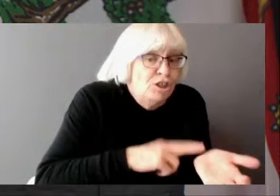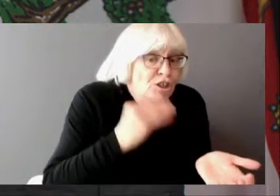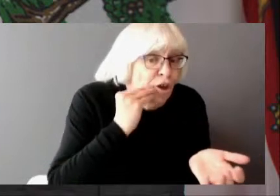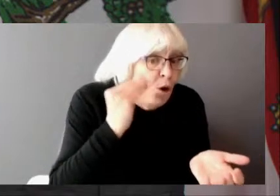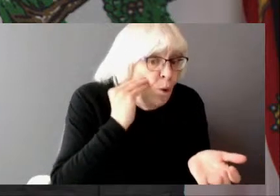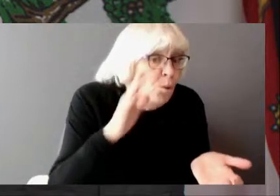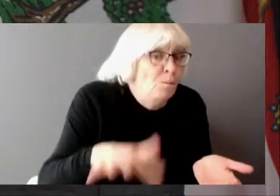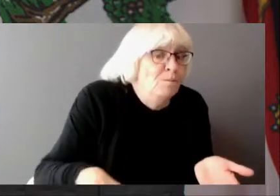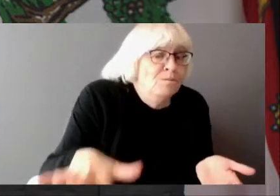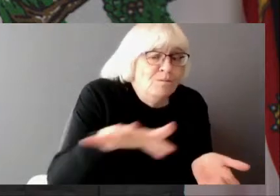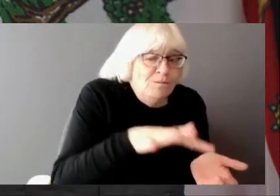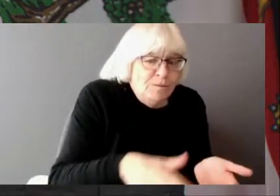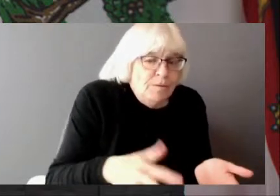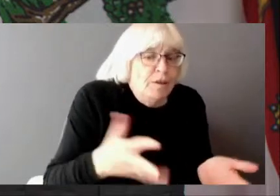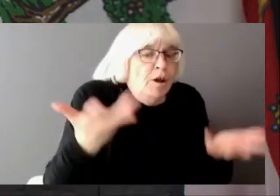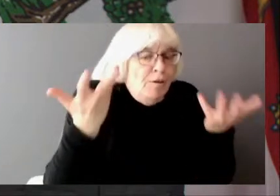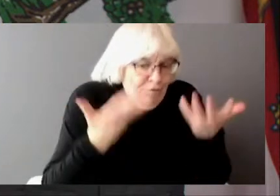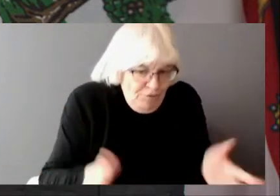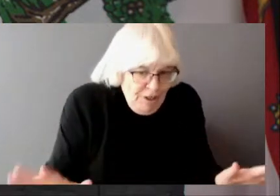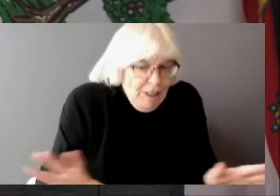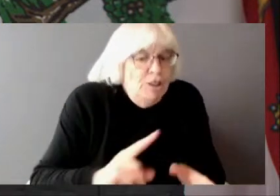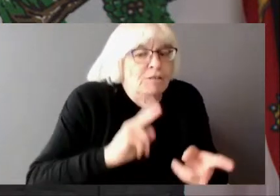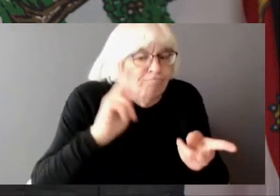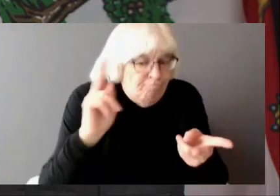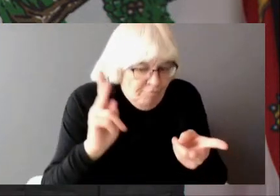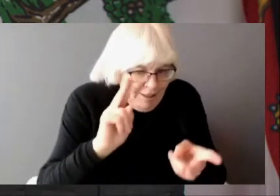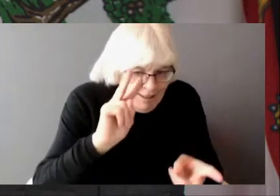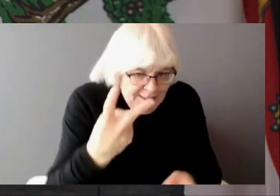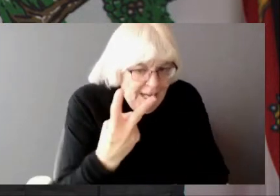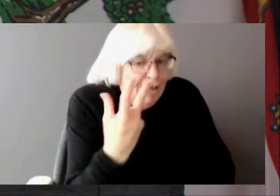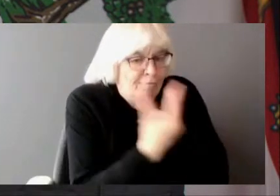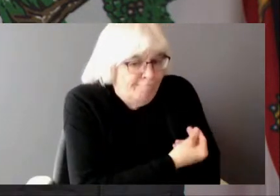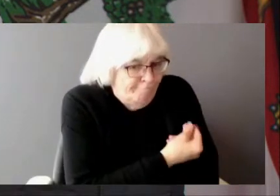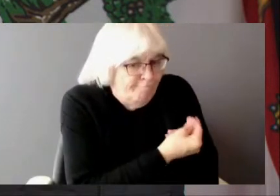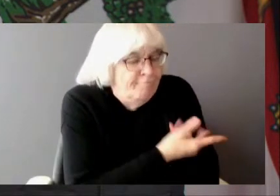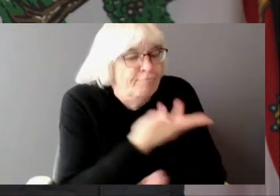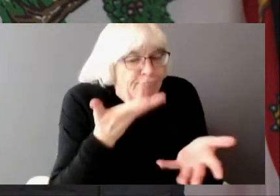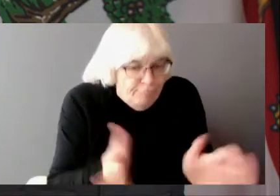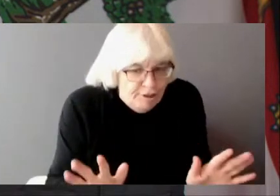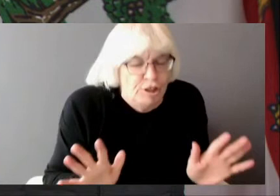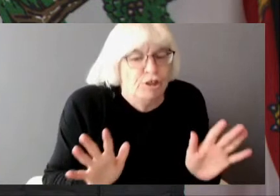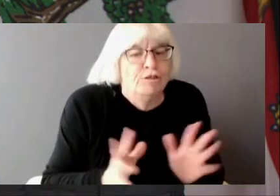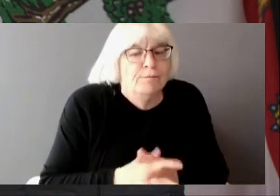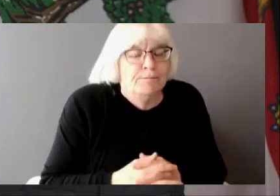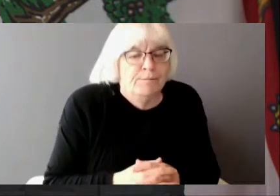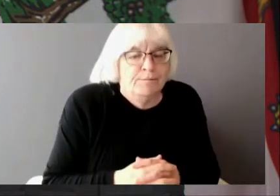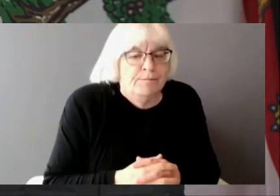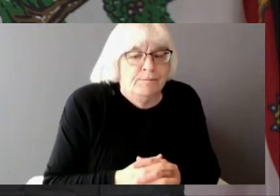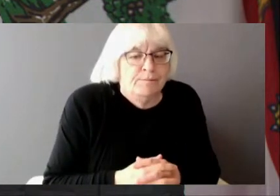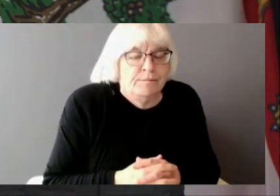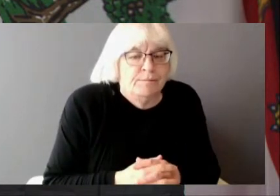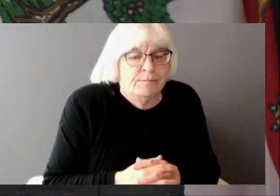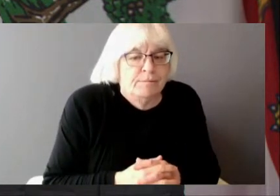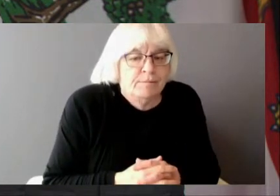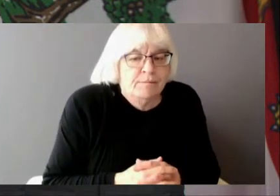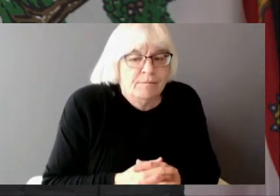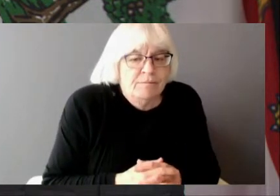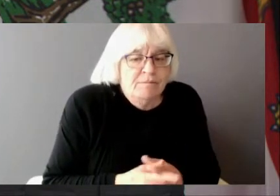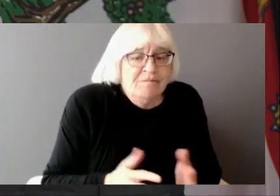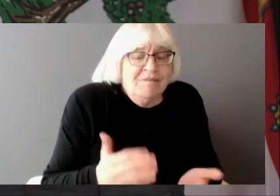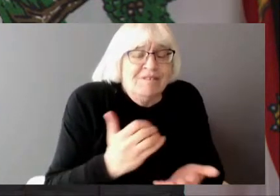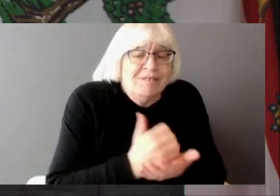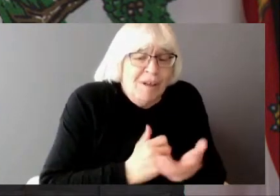received their second dose clinics. But we continue to have people move into those homes, or if there are new